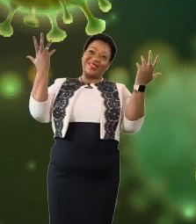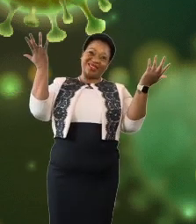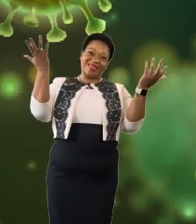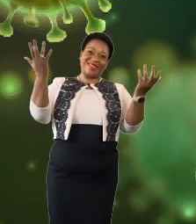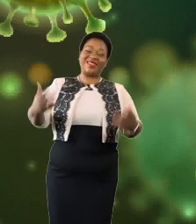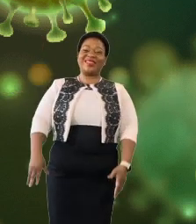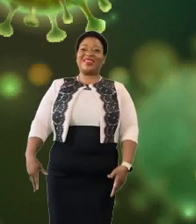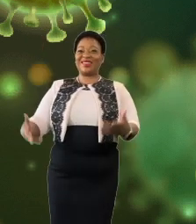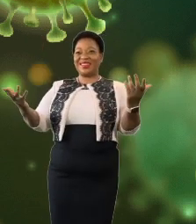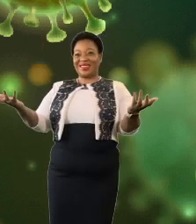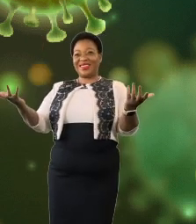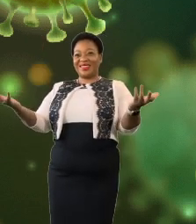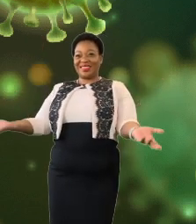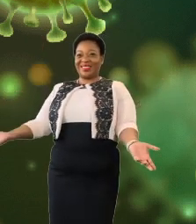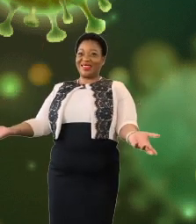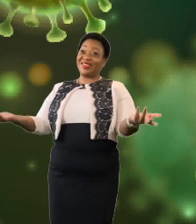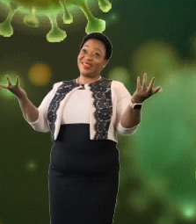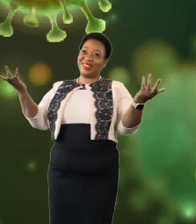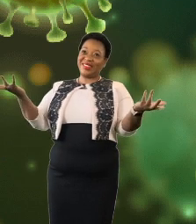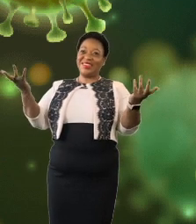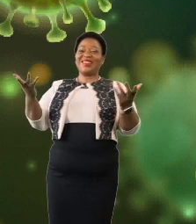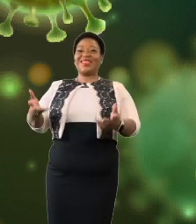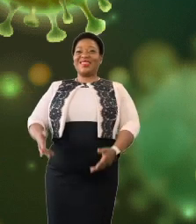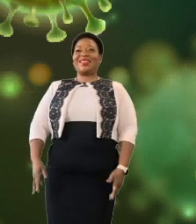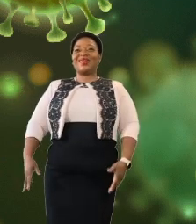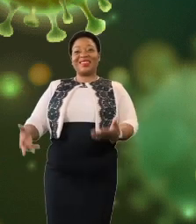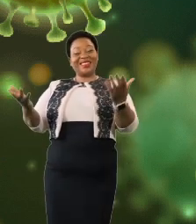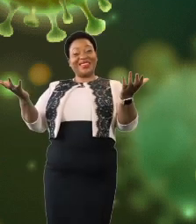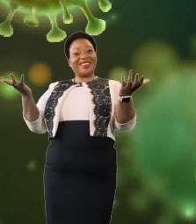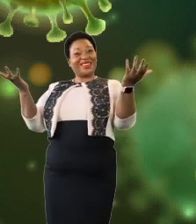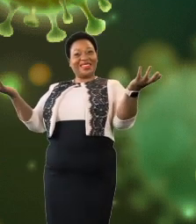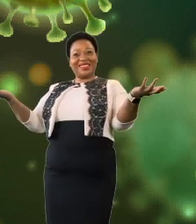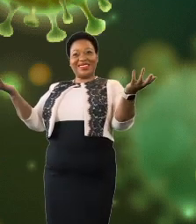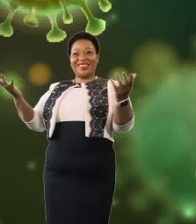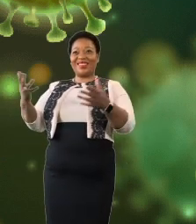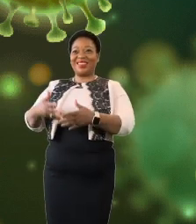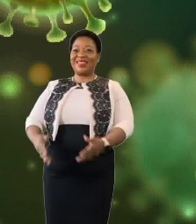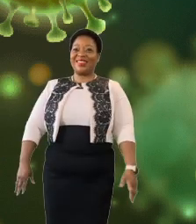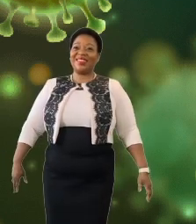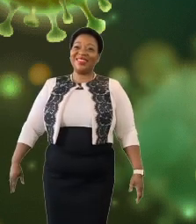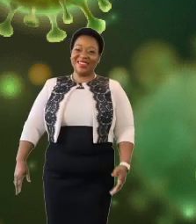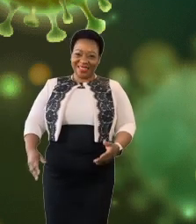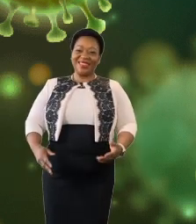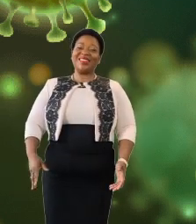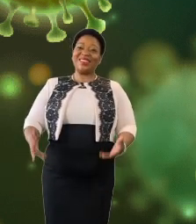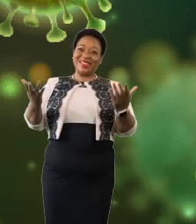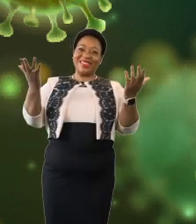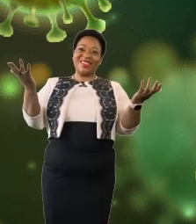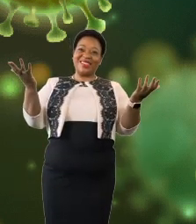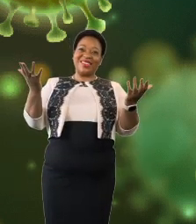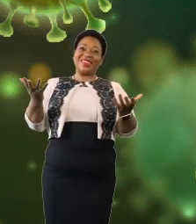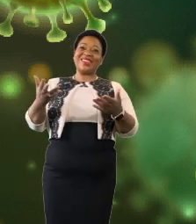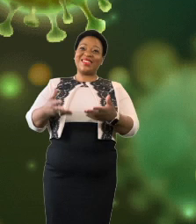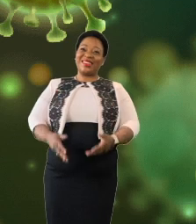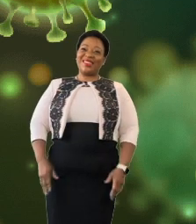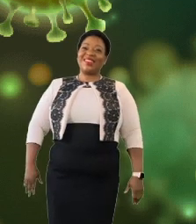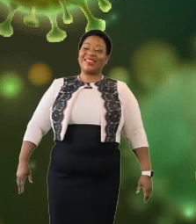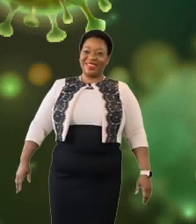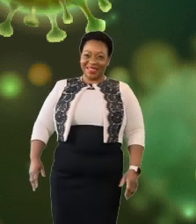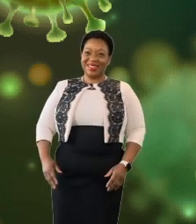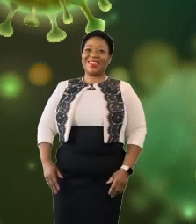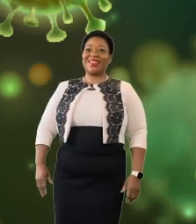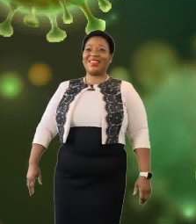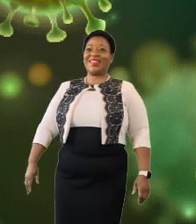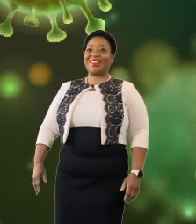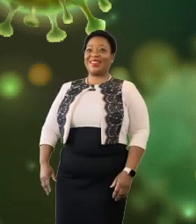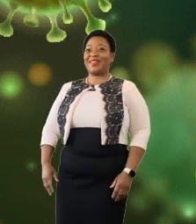that we would be putting forward to him. I would like to link up here just very quickly with a comment that Neville made earlier. We don't